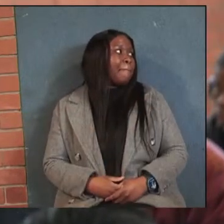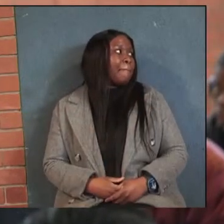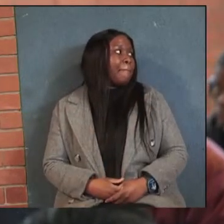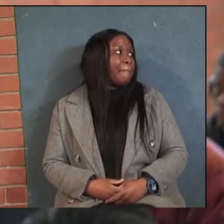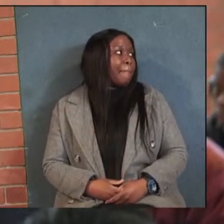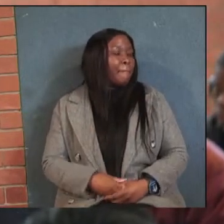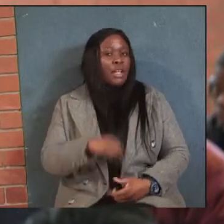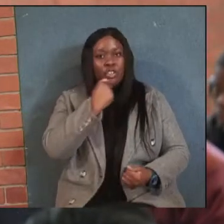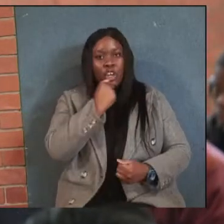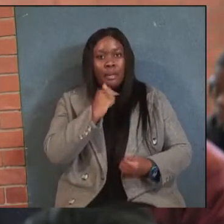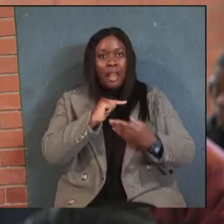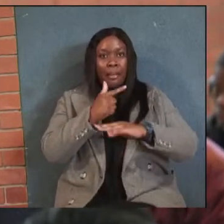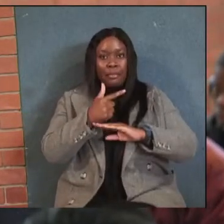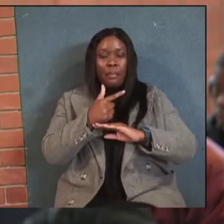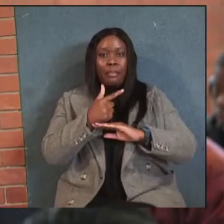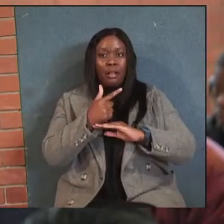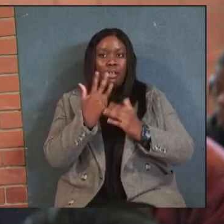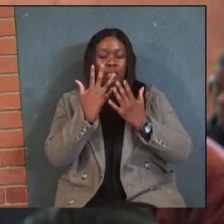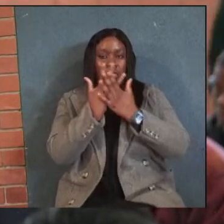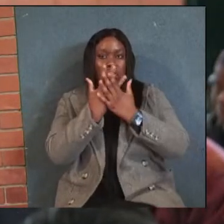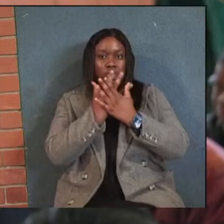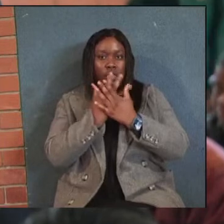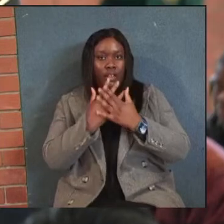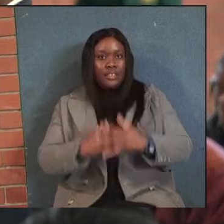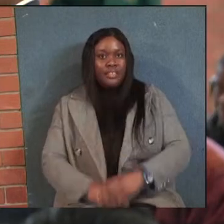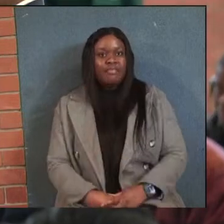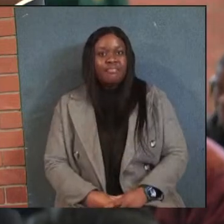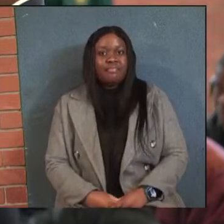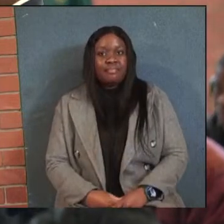Pardon, my laptop is having problems.